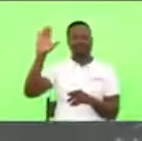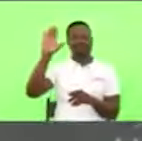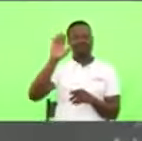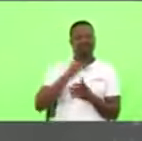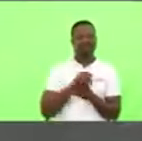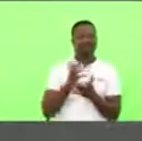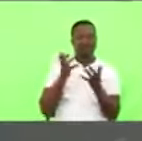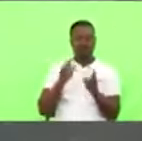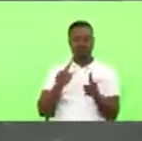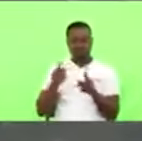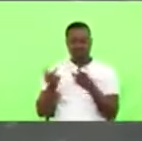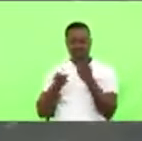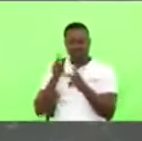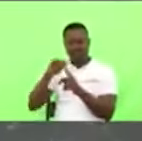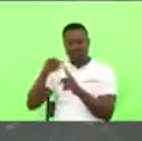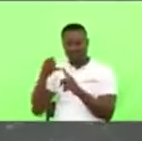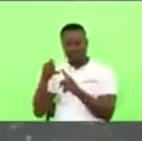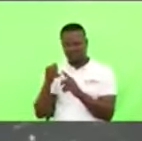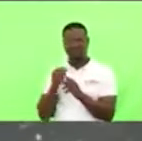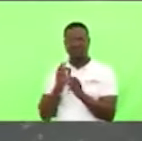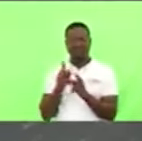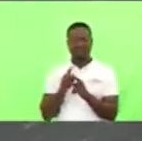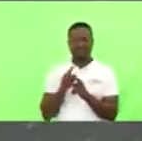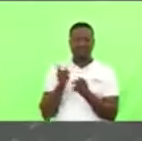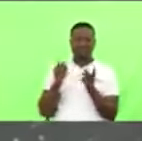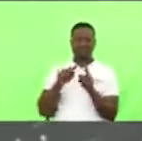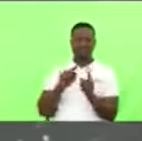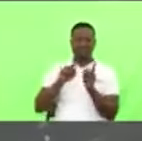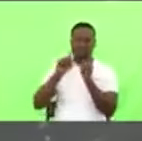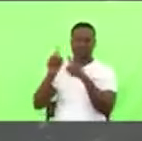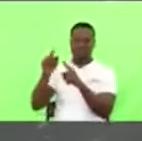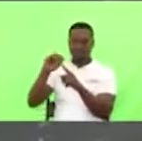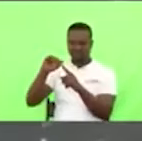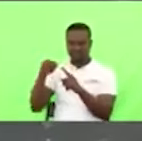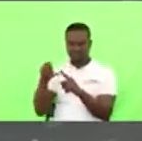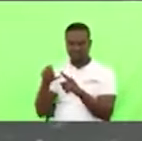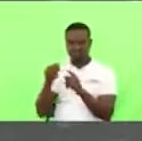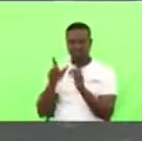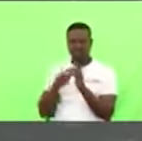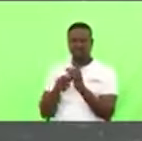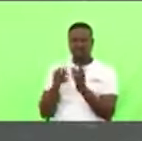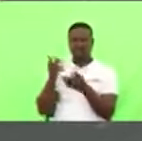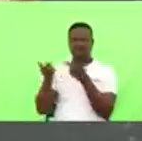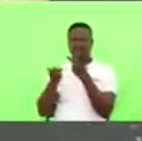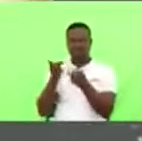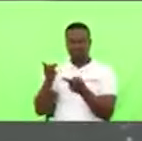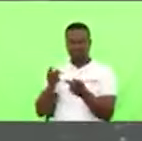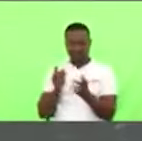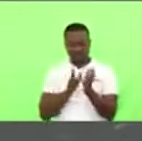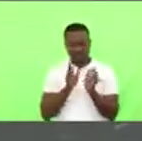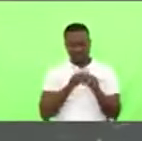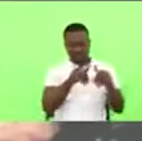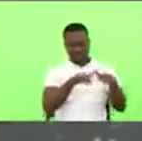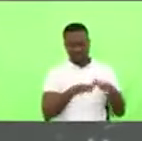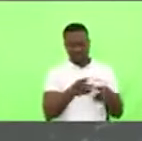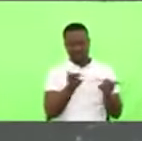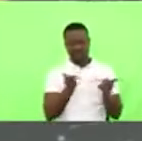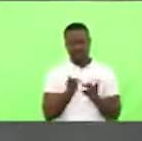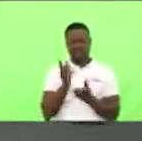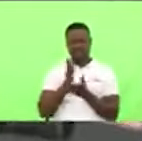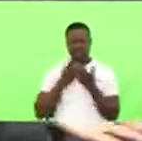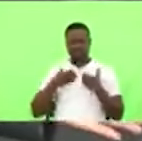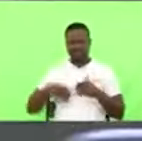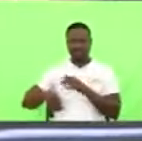You want to visit Jerusalem. And when you go to Jerusalem and you want to visit the tomb, Somebody will take you